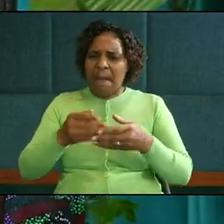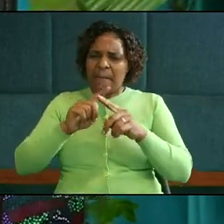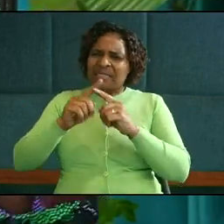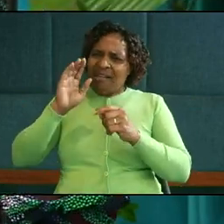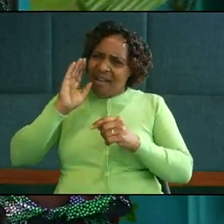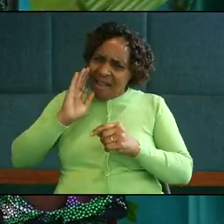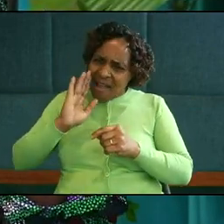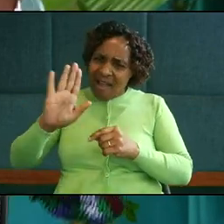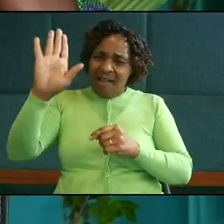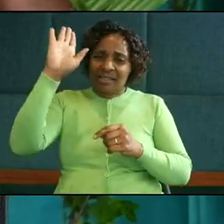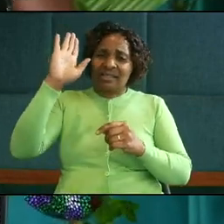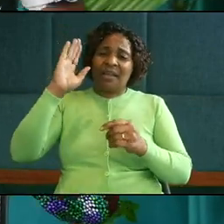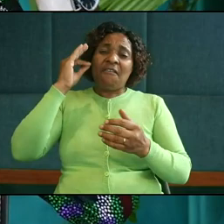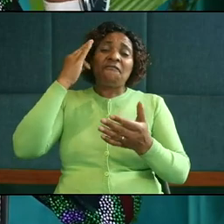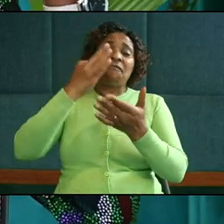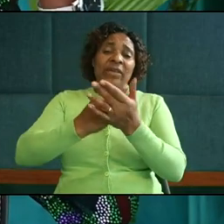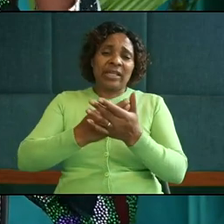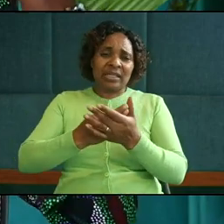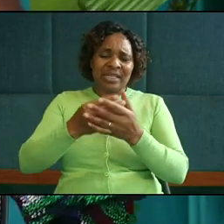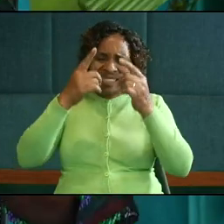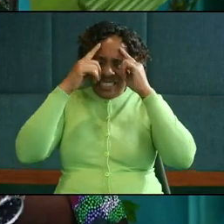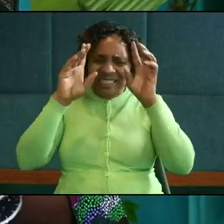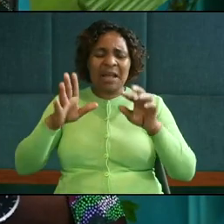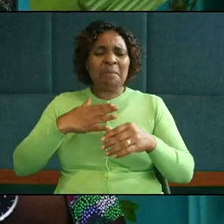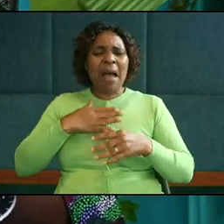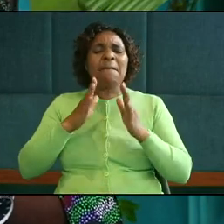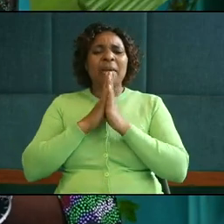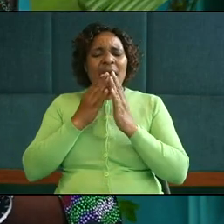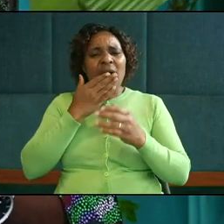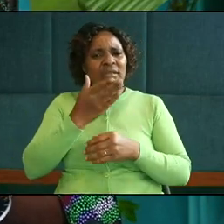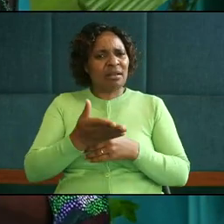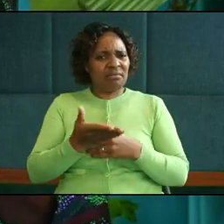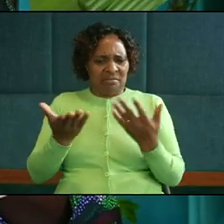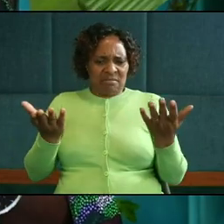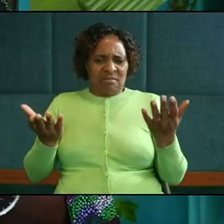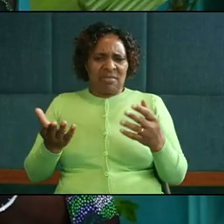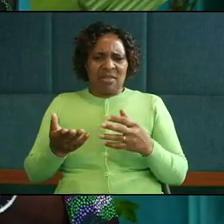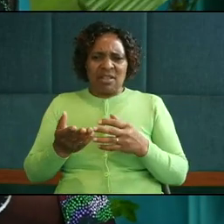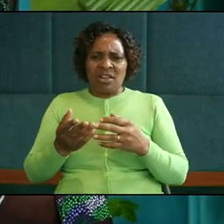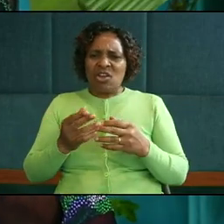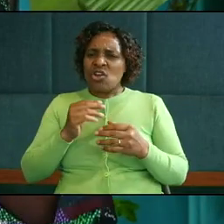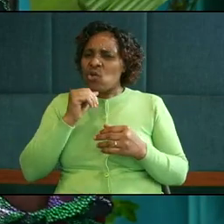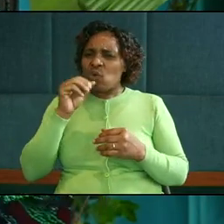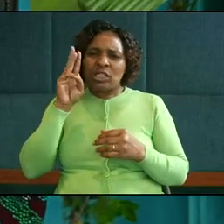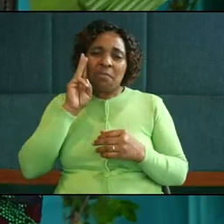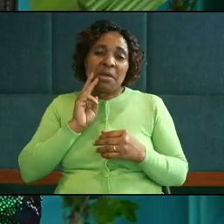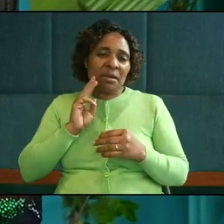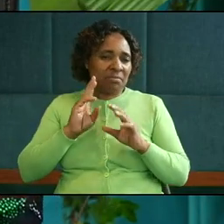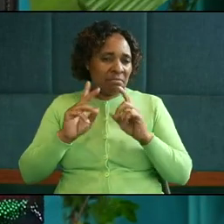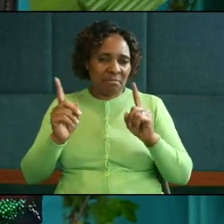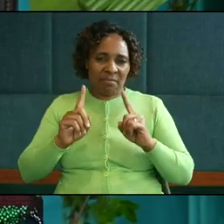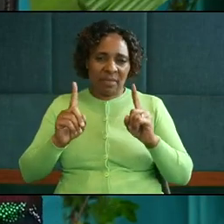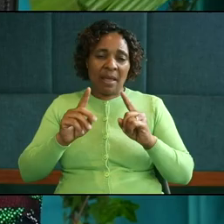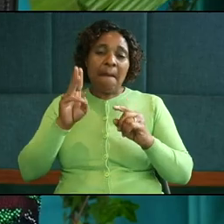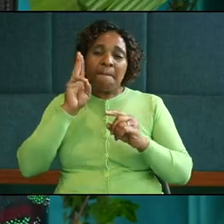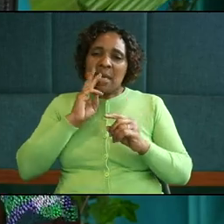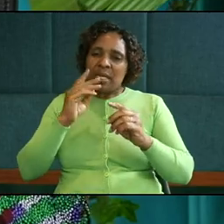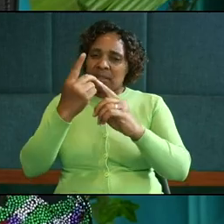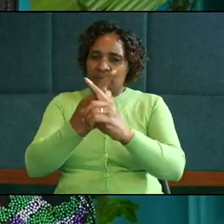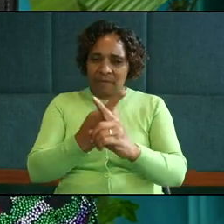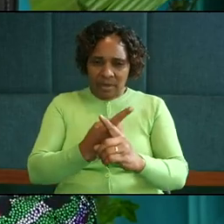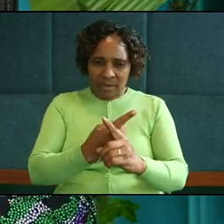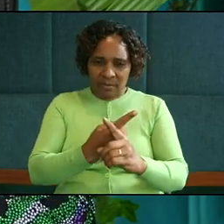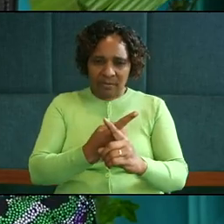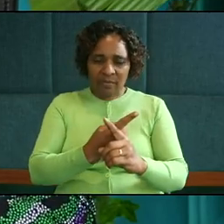If she decided, you know what, my prayer has been answered, I mean, she now have gotten pregnant. She's not Mary. Mary was an exception to the rule.